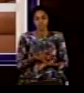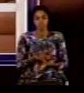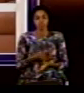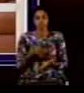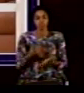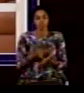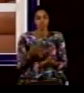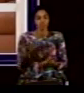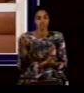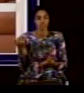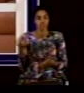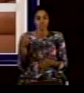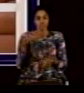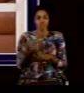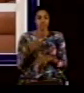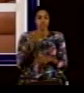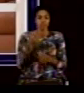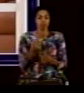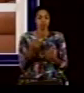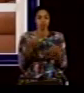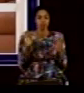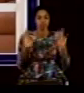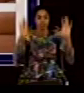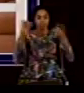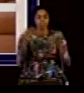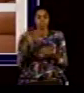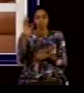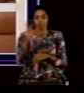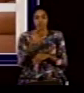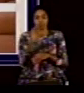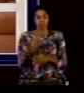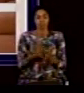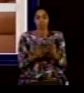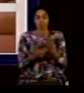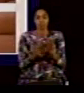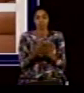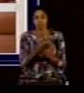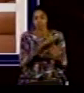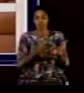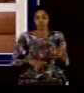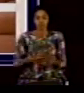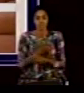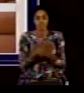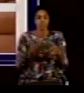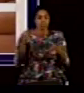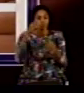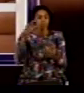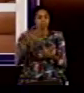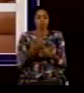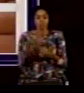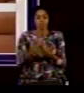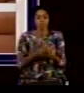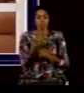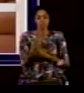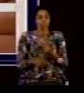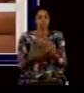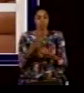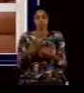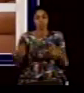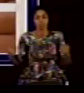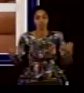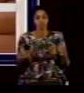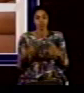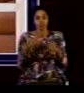was on the Wonders of the Cross Crusade that God delivered me from every form of pains. I've been having